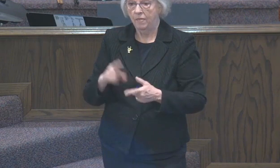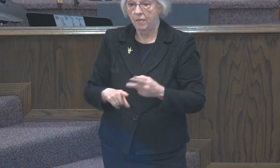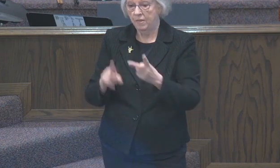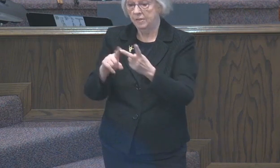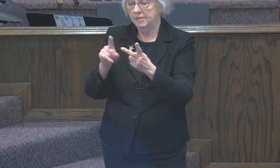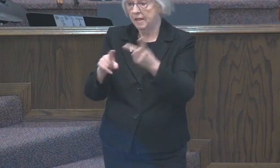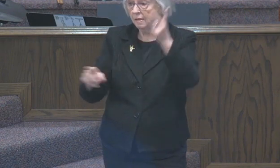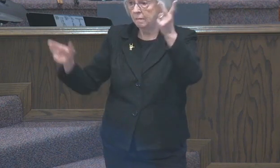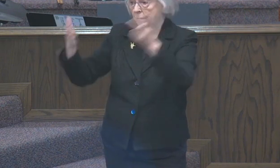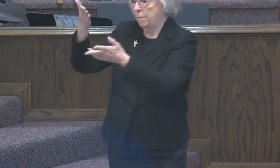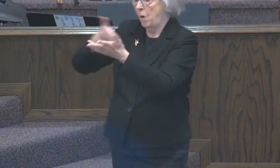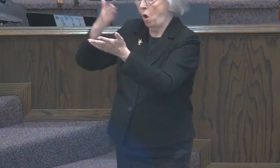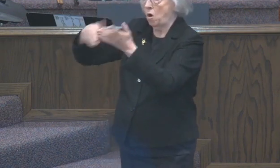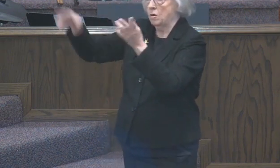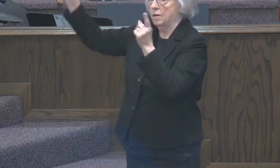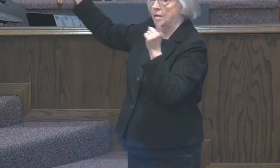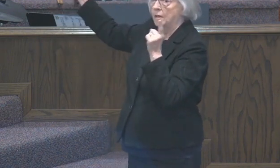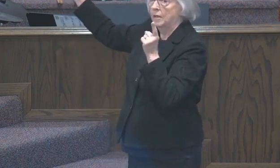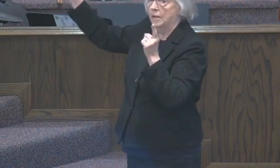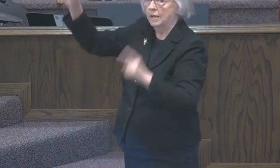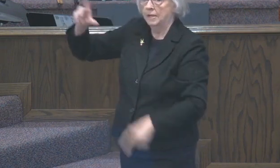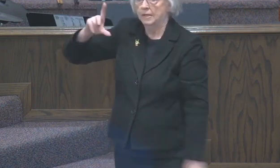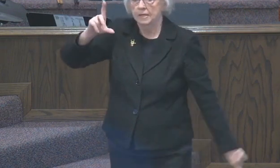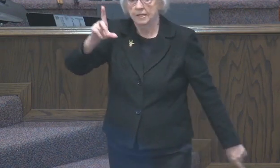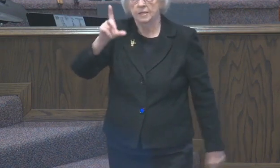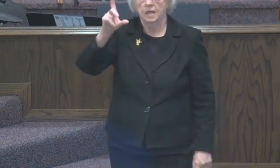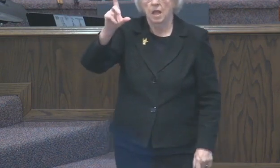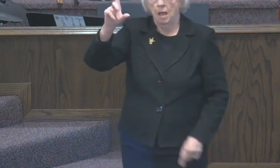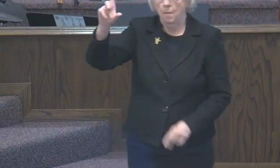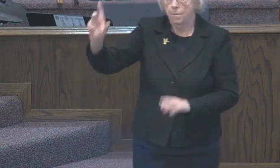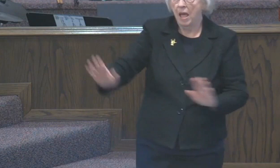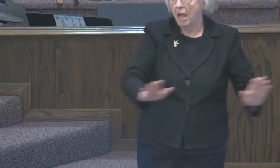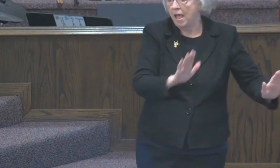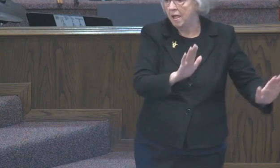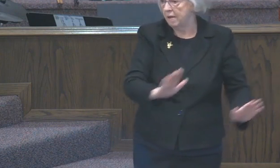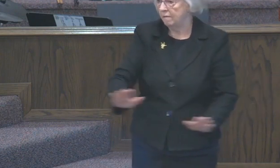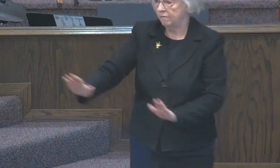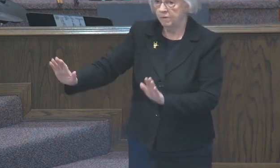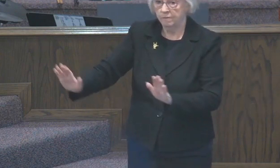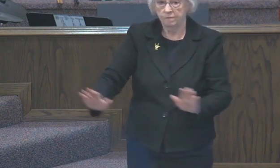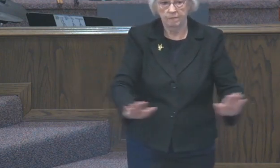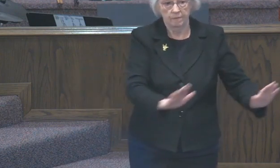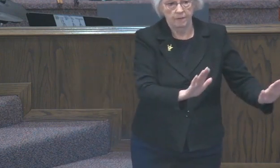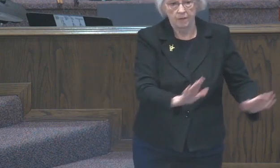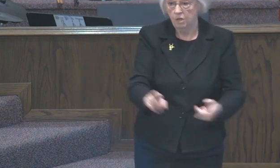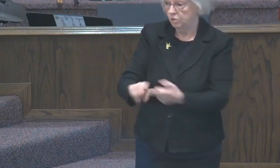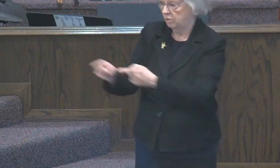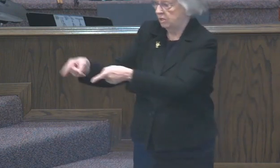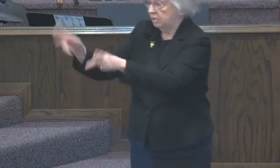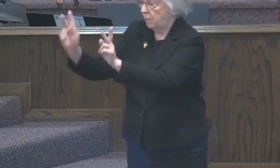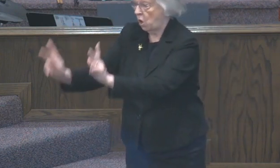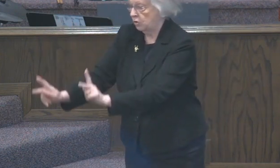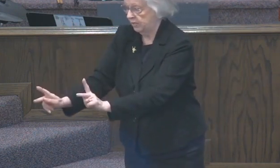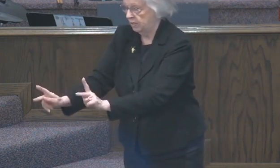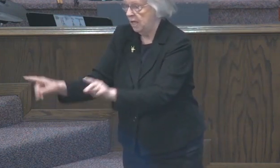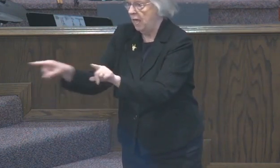you've asked for wisdom and discernment, and you've taken dealt with the plank in your own eye so that you can help with the speck in your